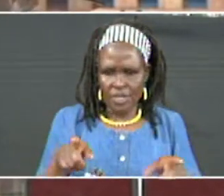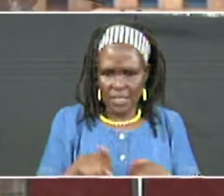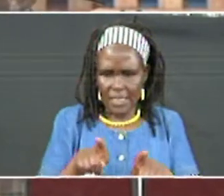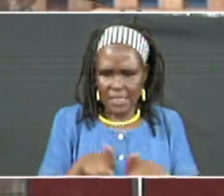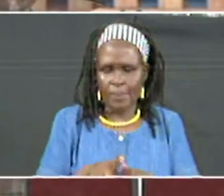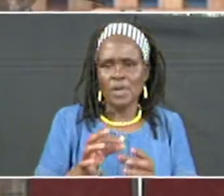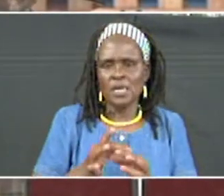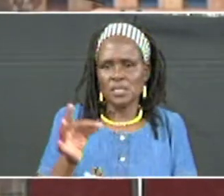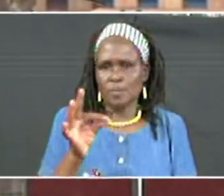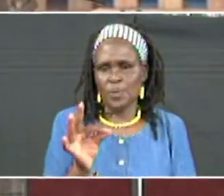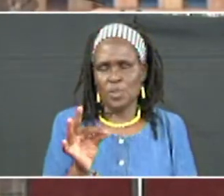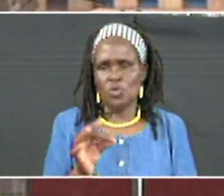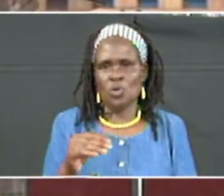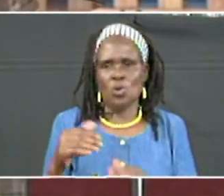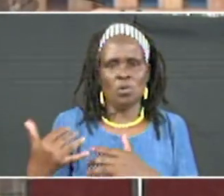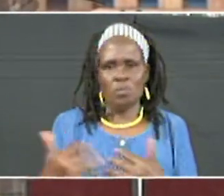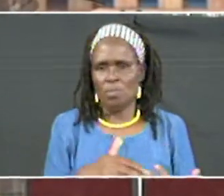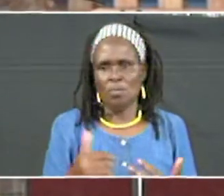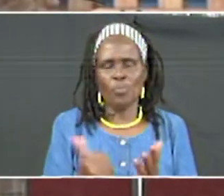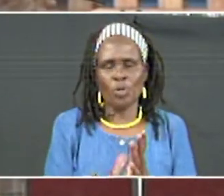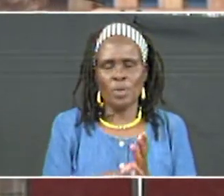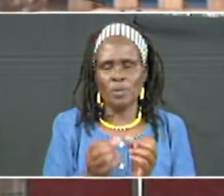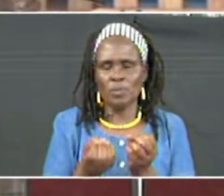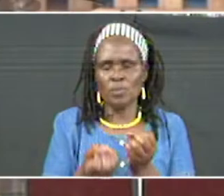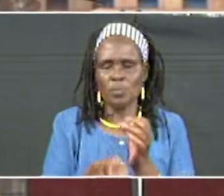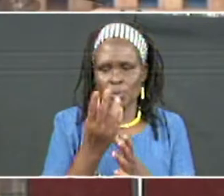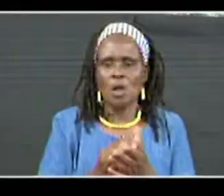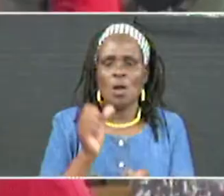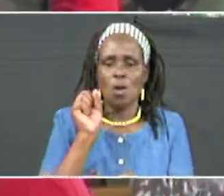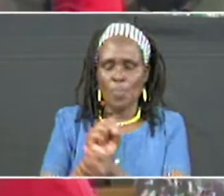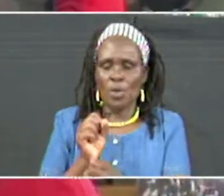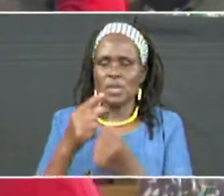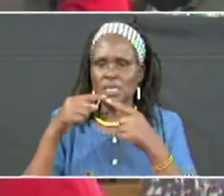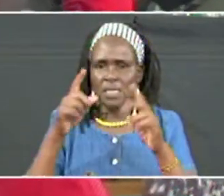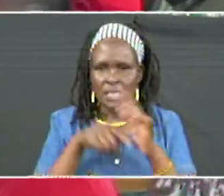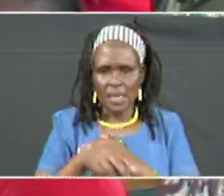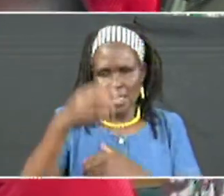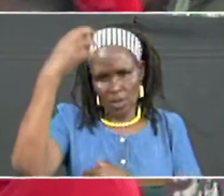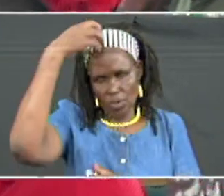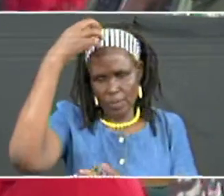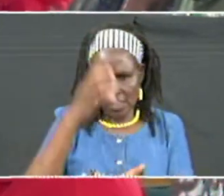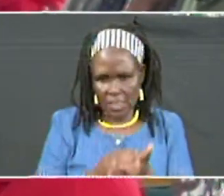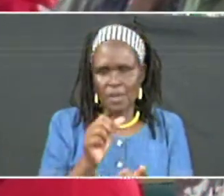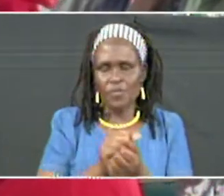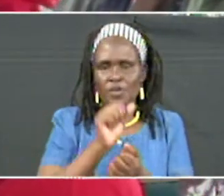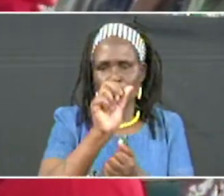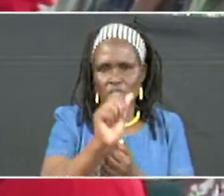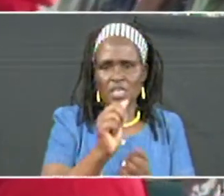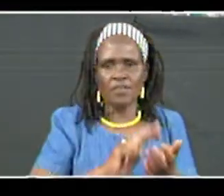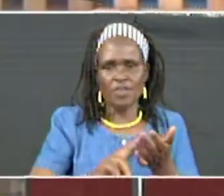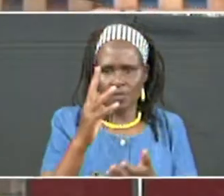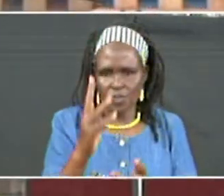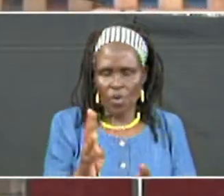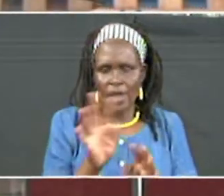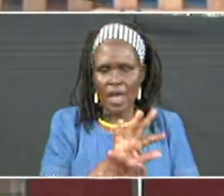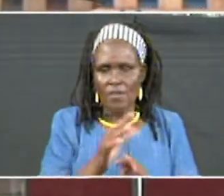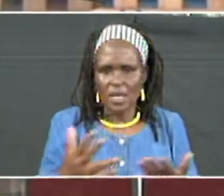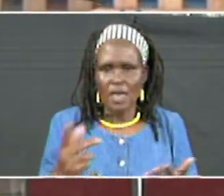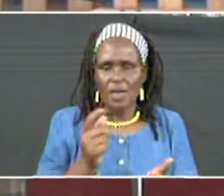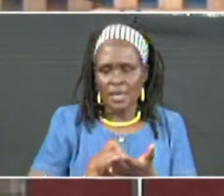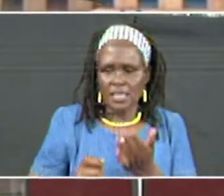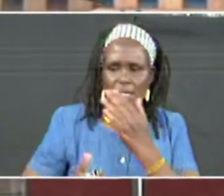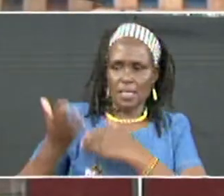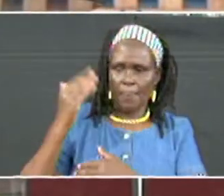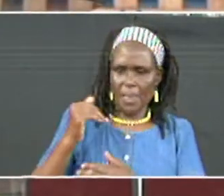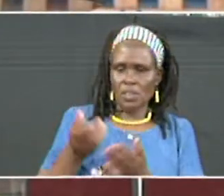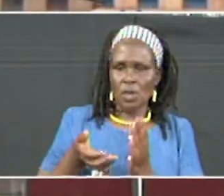spiritual quagmire? Paul declares in Romans chapter 15, verse 4, "For everything that was written in the past was